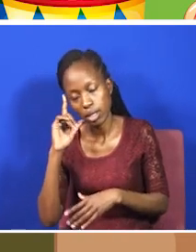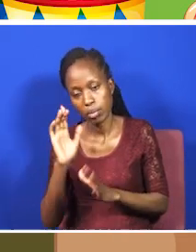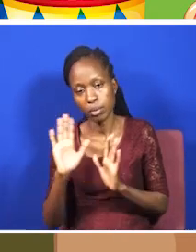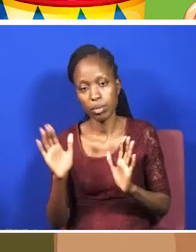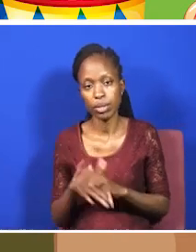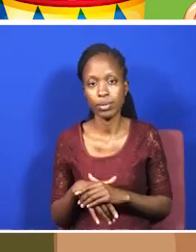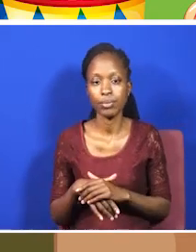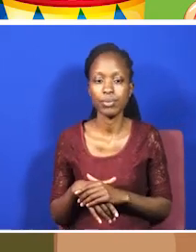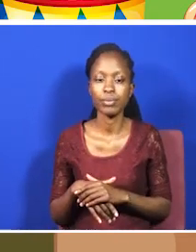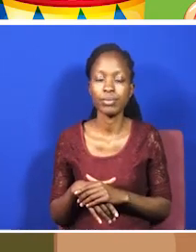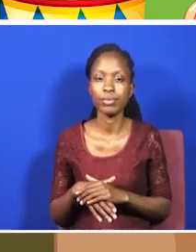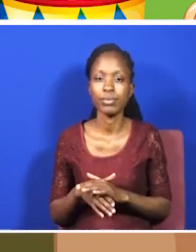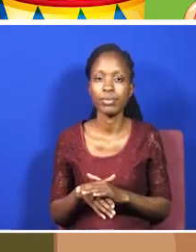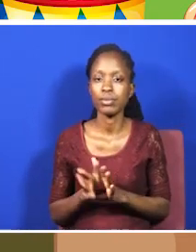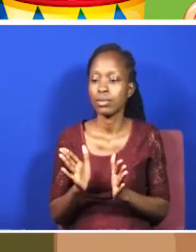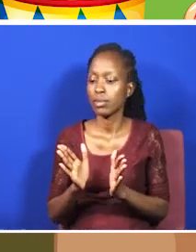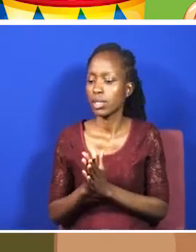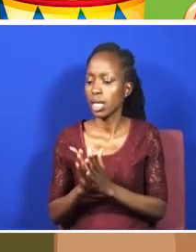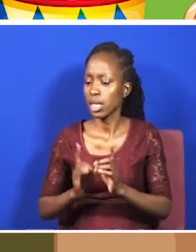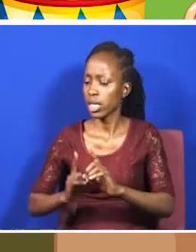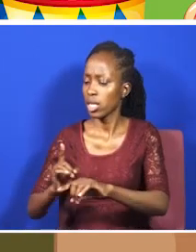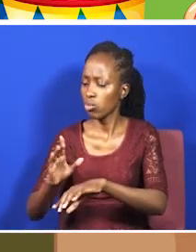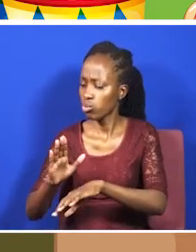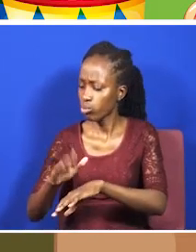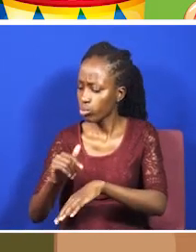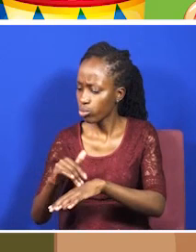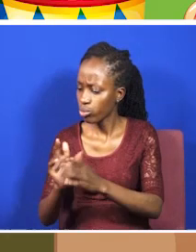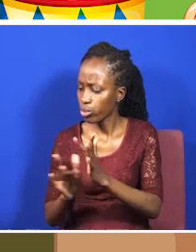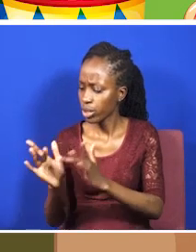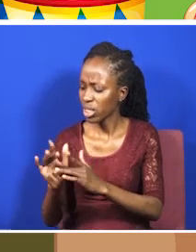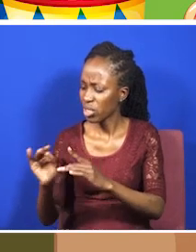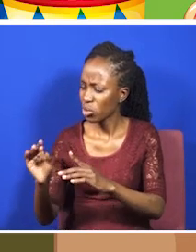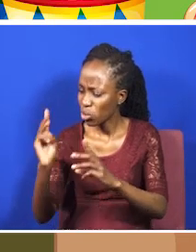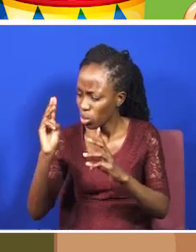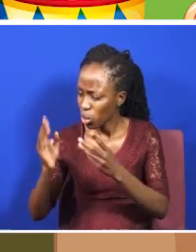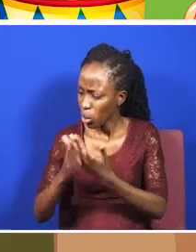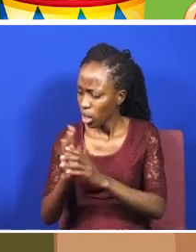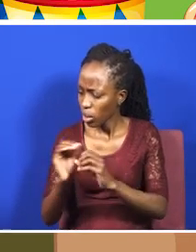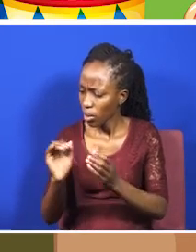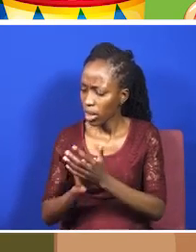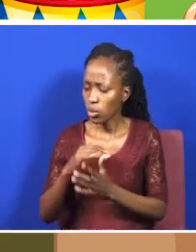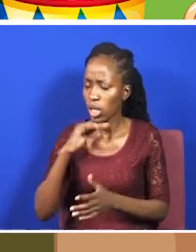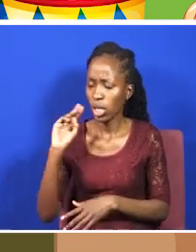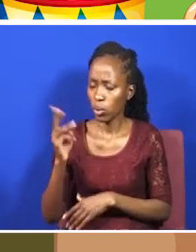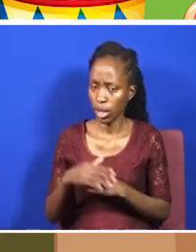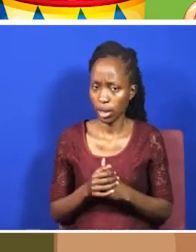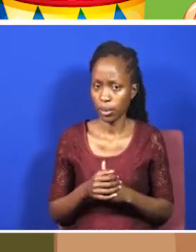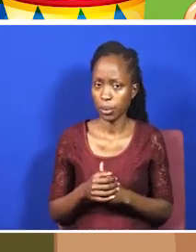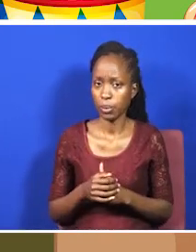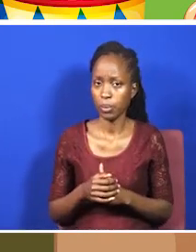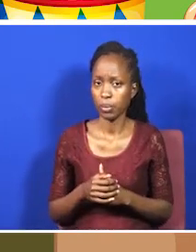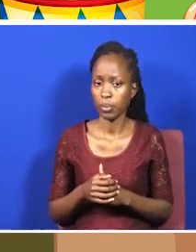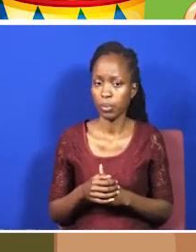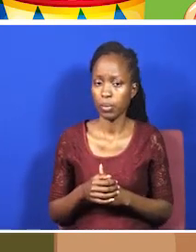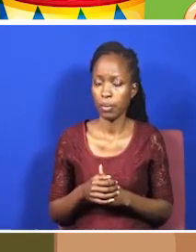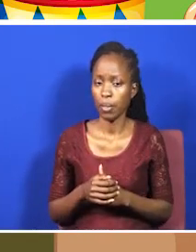was sleeping with his head on a pillow. And they woke up Jesus and said, Jesus, teacher, don't